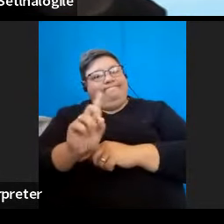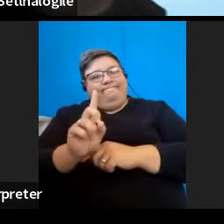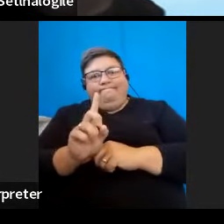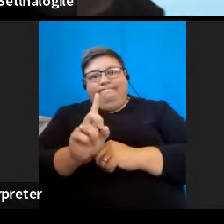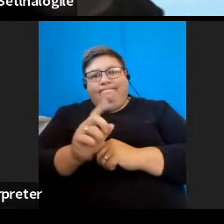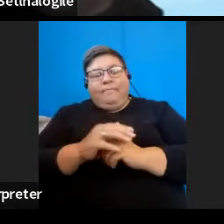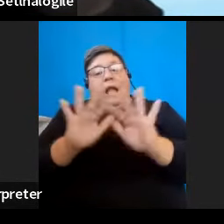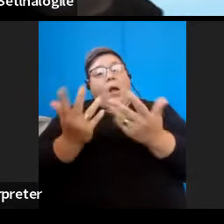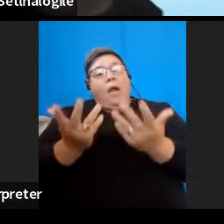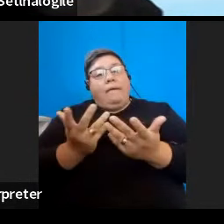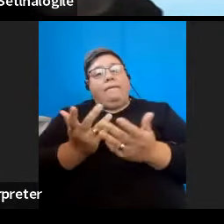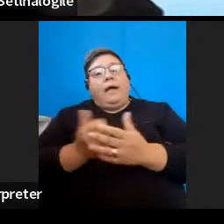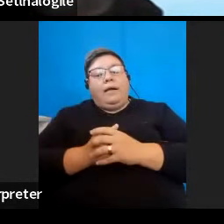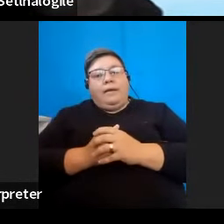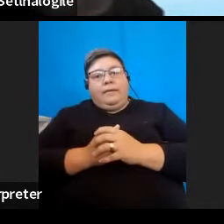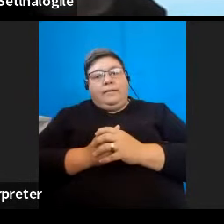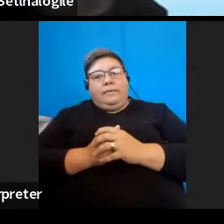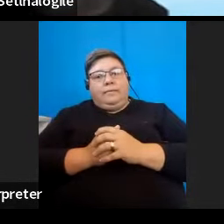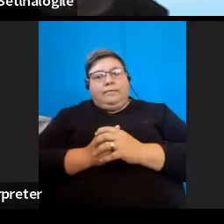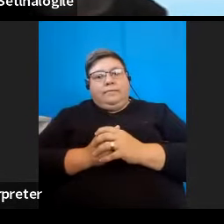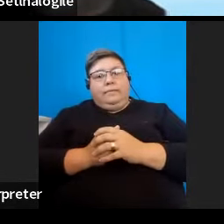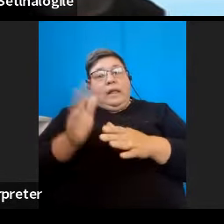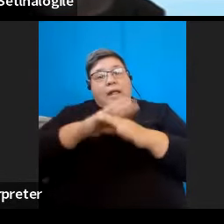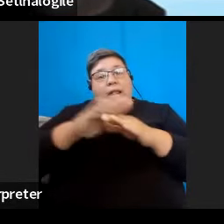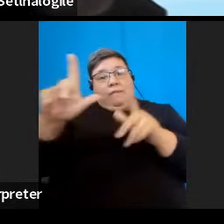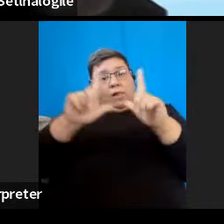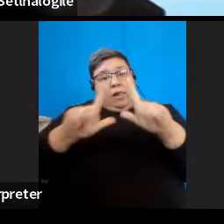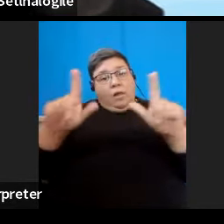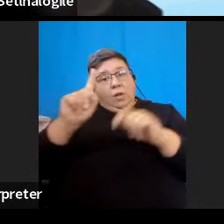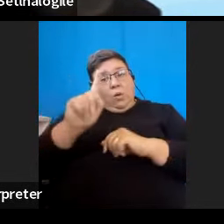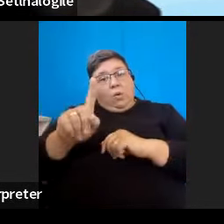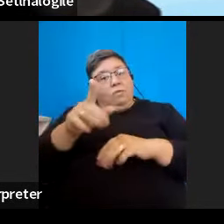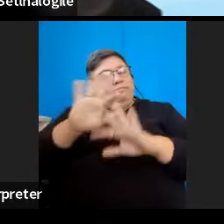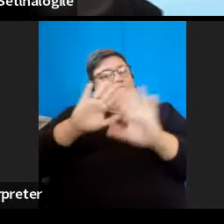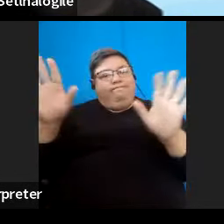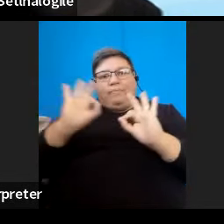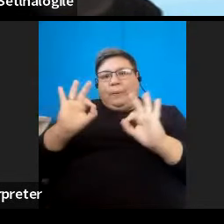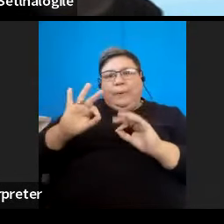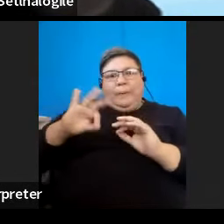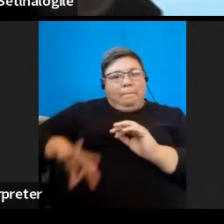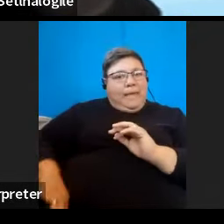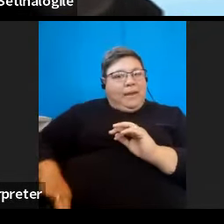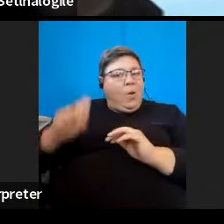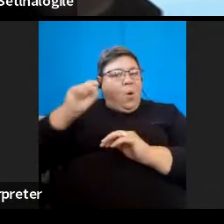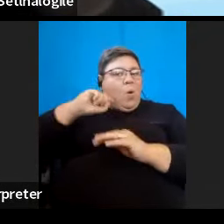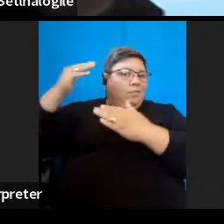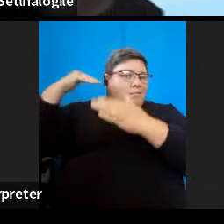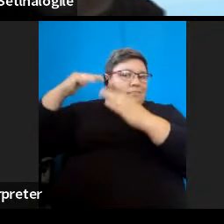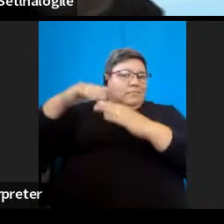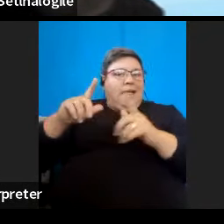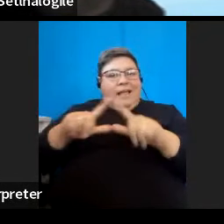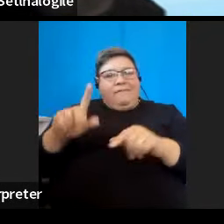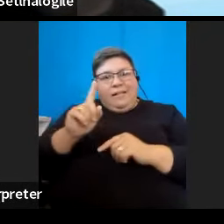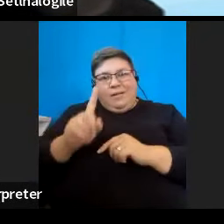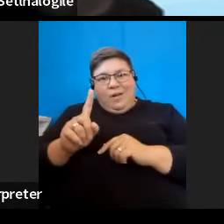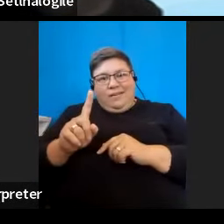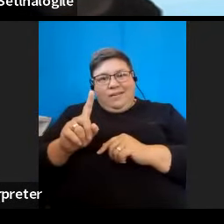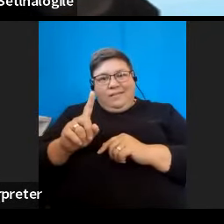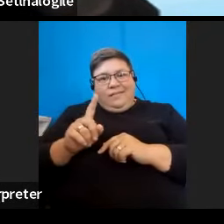However, in the level 1, there were no benefits in the old level 1 accreditation program.